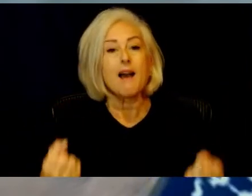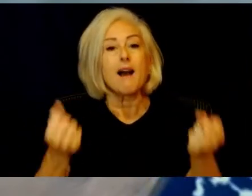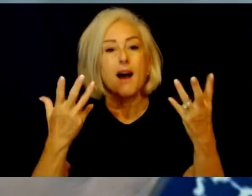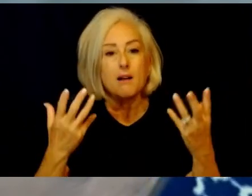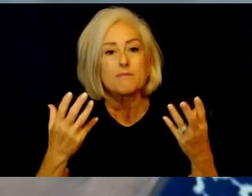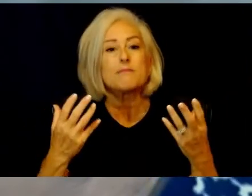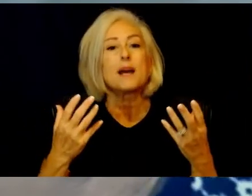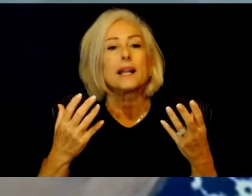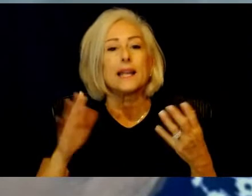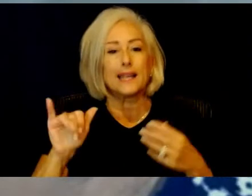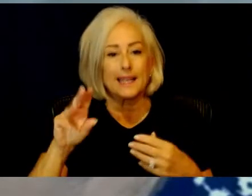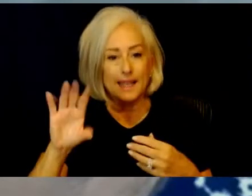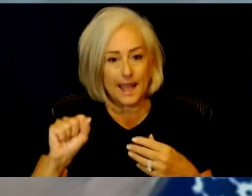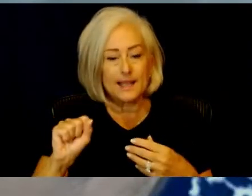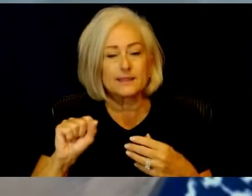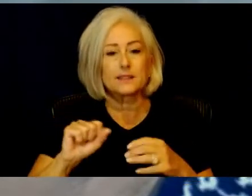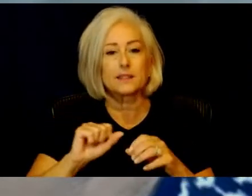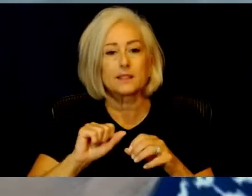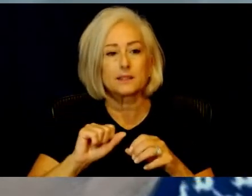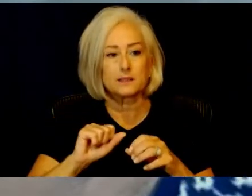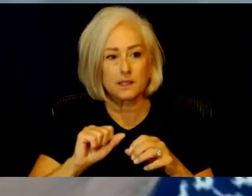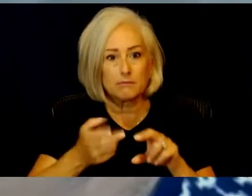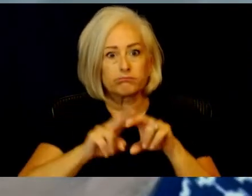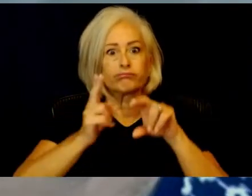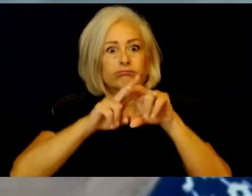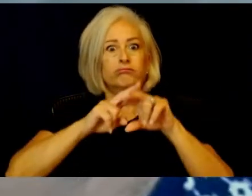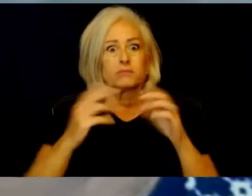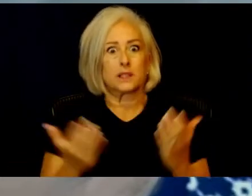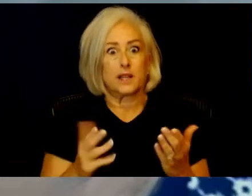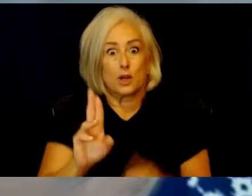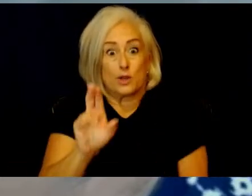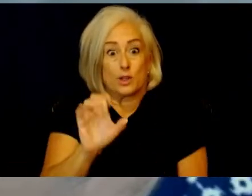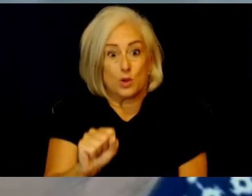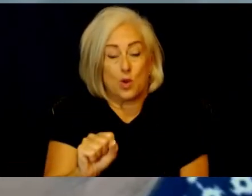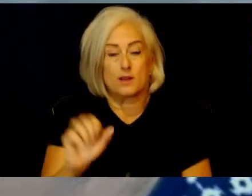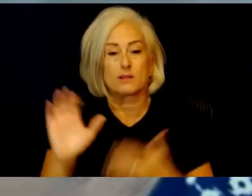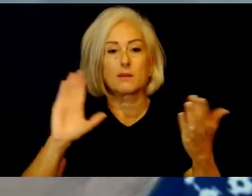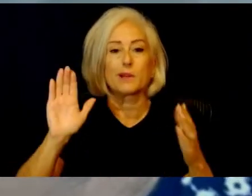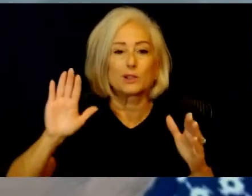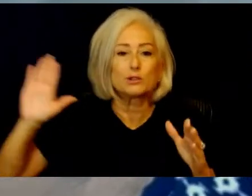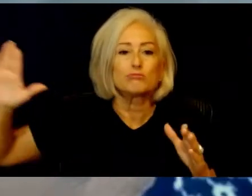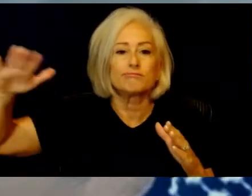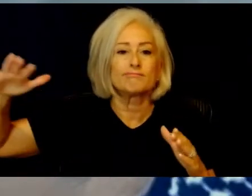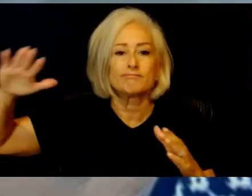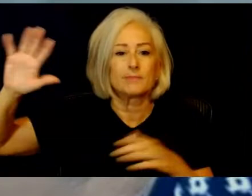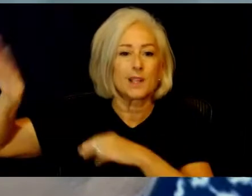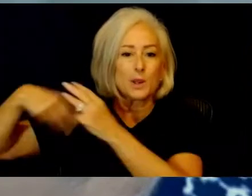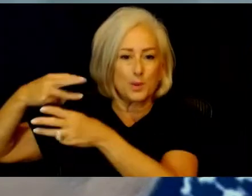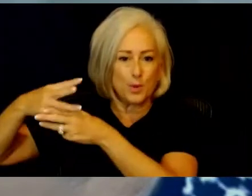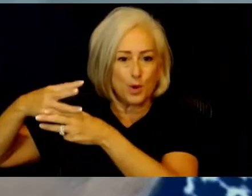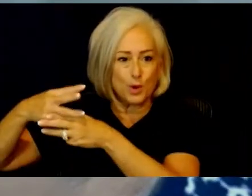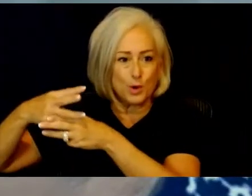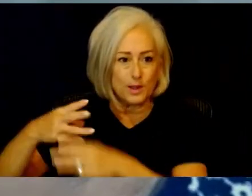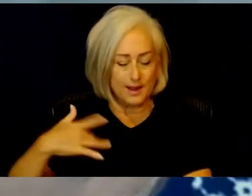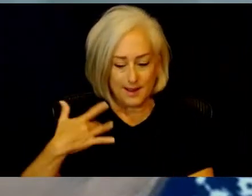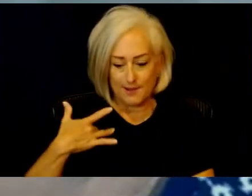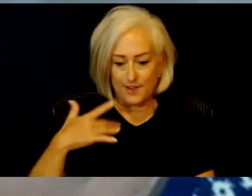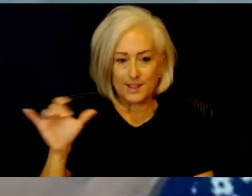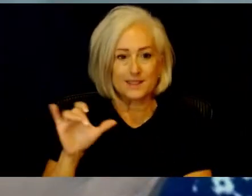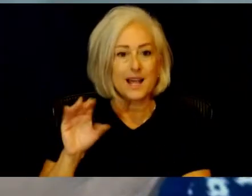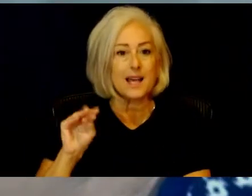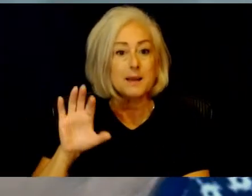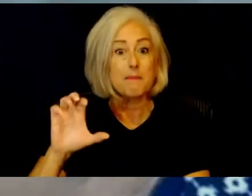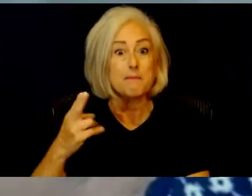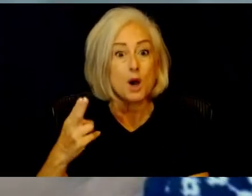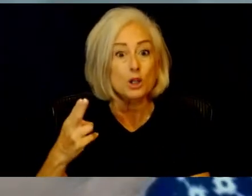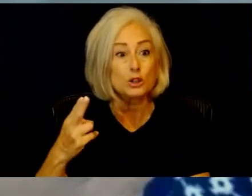in the United States as compared to the rest of the world. And so that is something that it feels almost like March 2020 again. Why